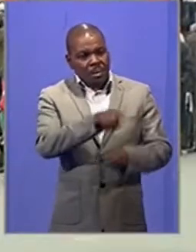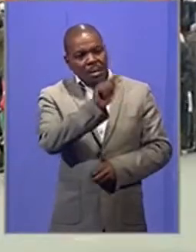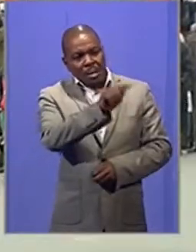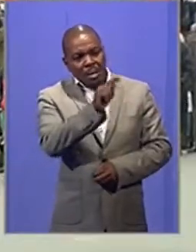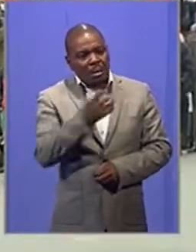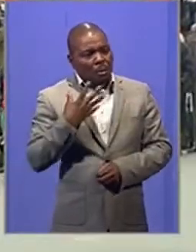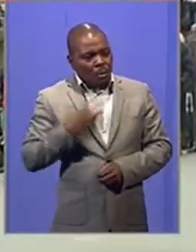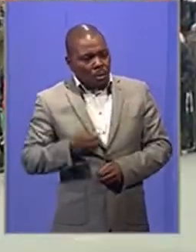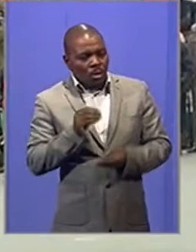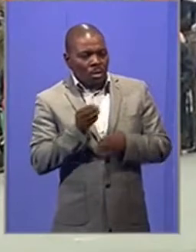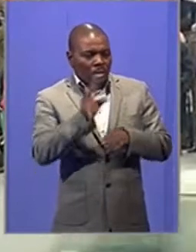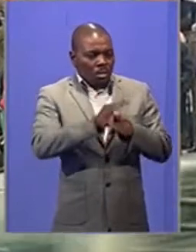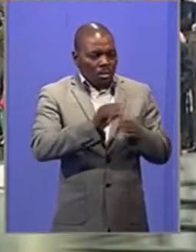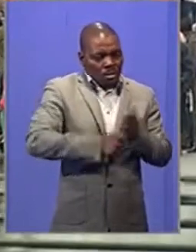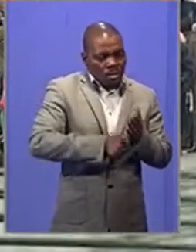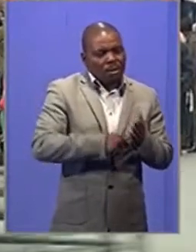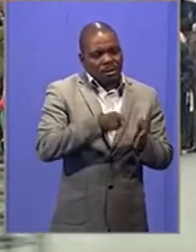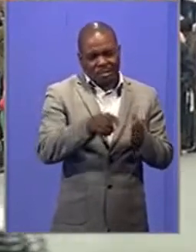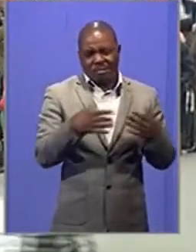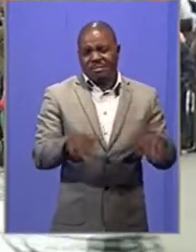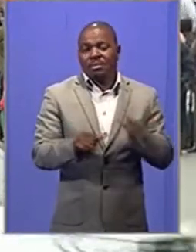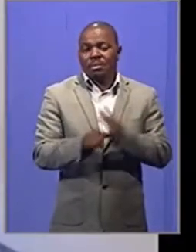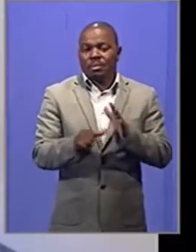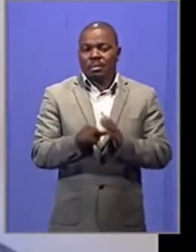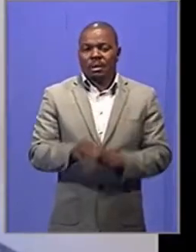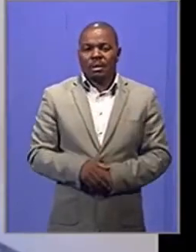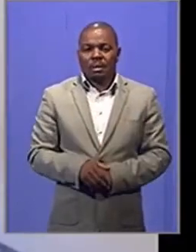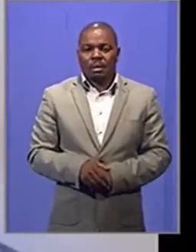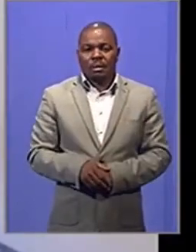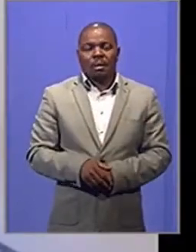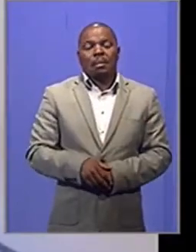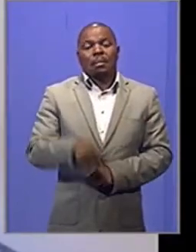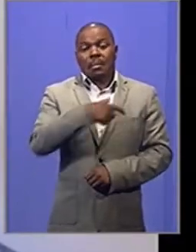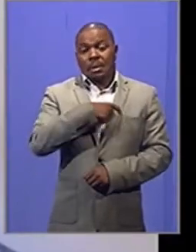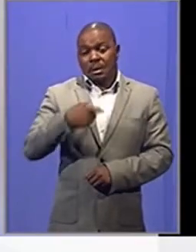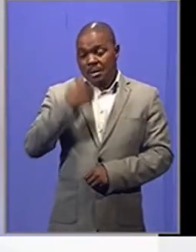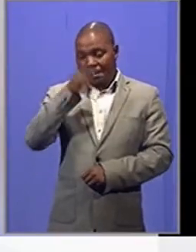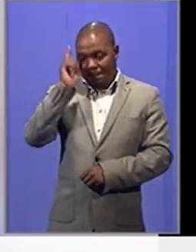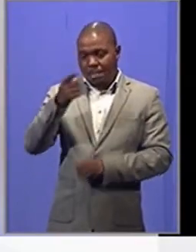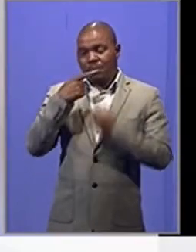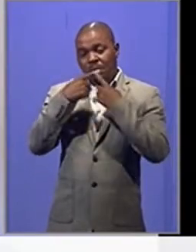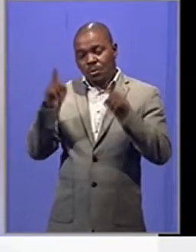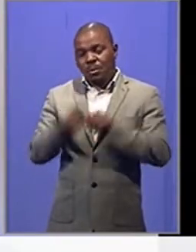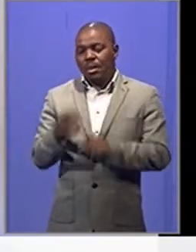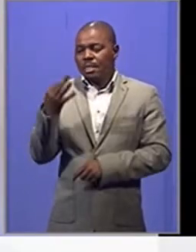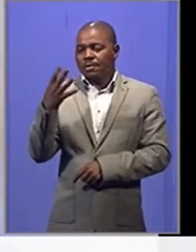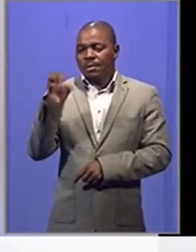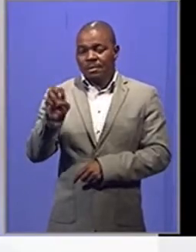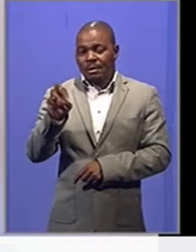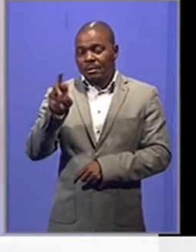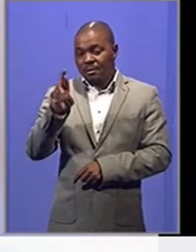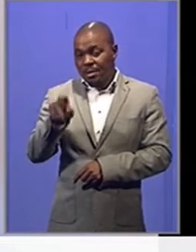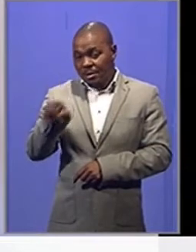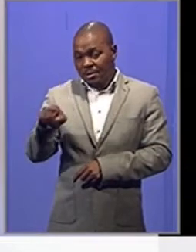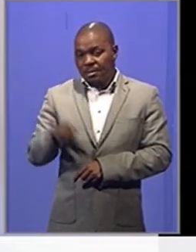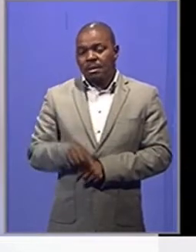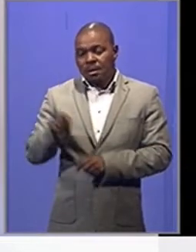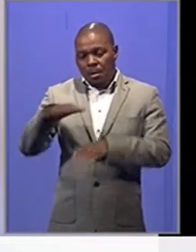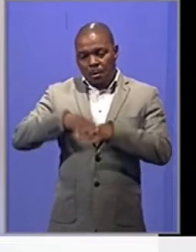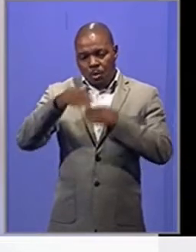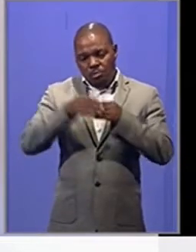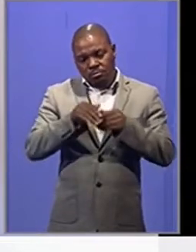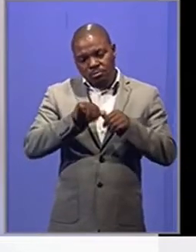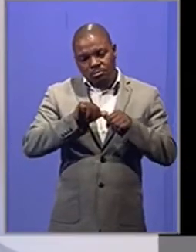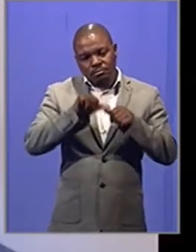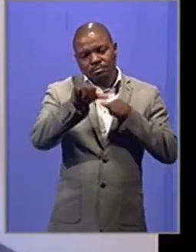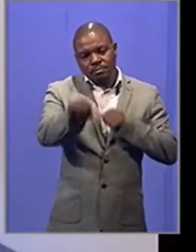tota. President Cyril Ramaphosa should announce at SONA that the 350 Rand grant is extended and increased to